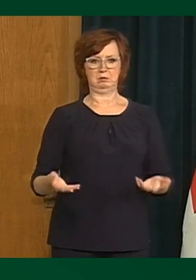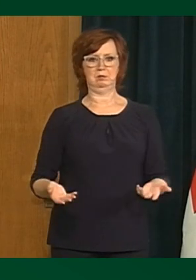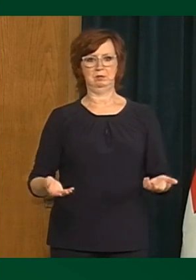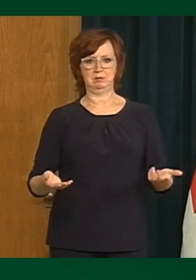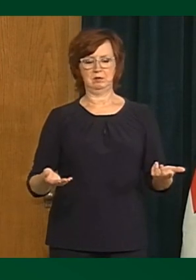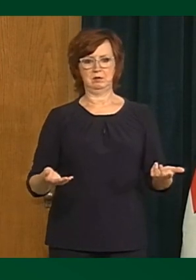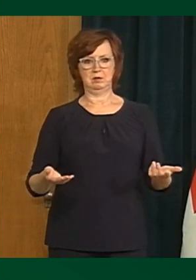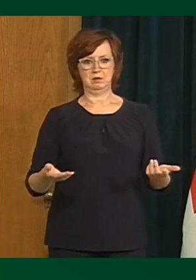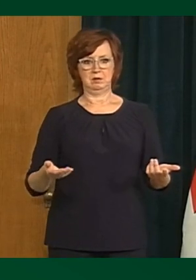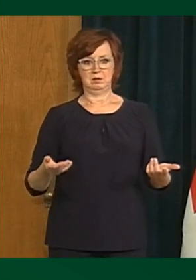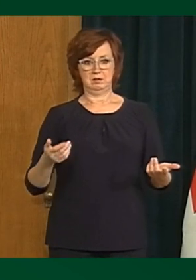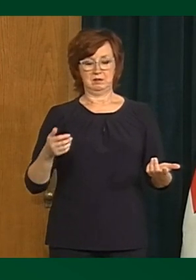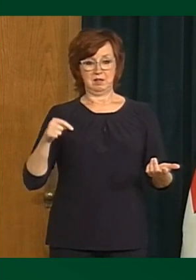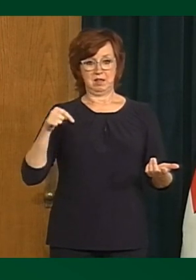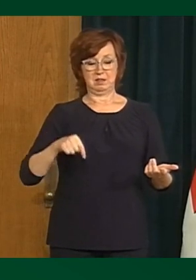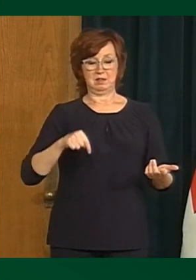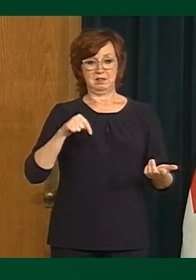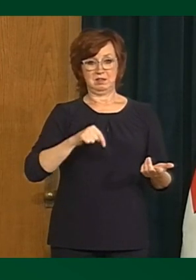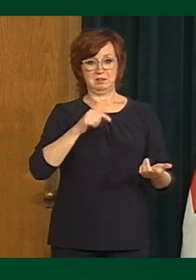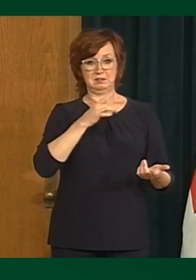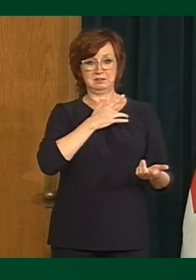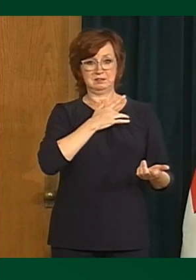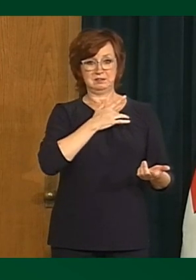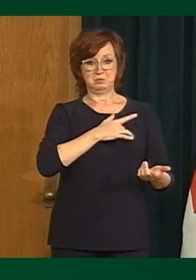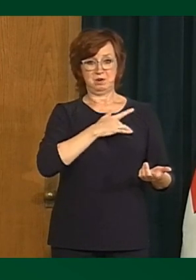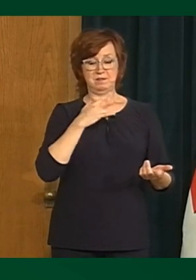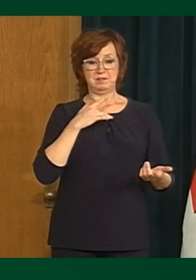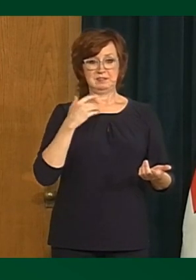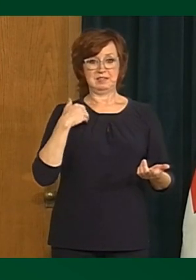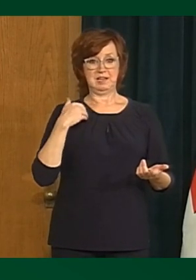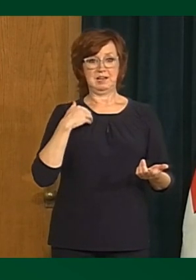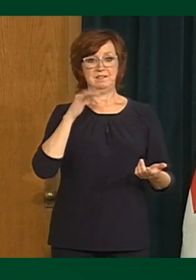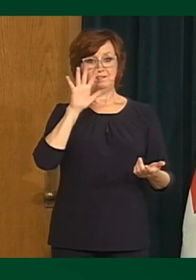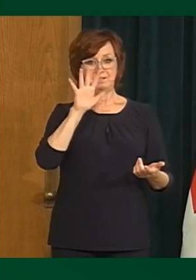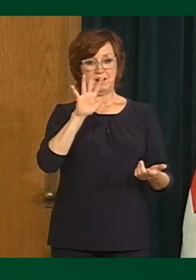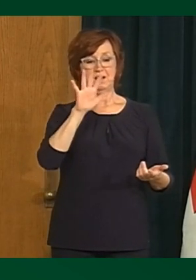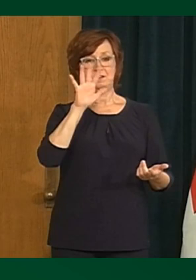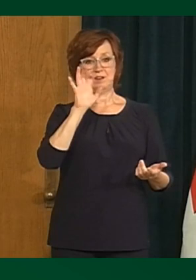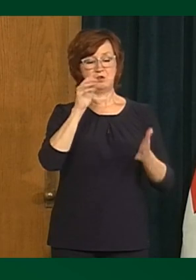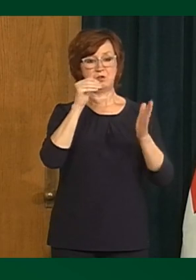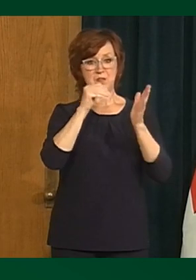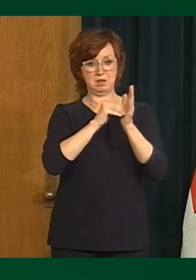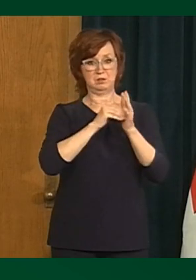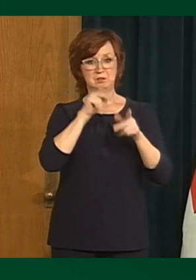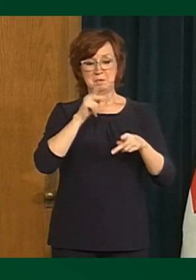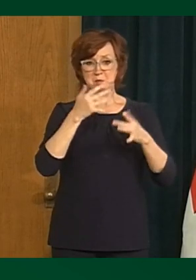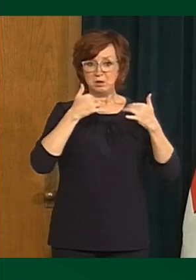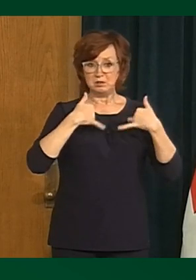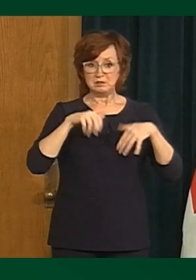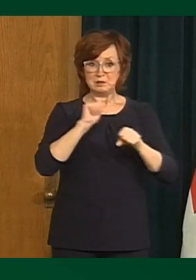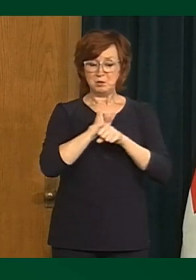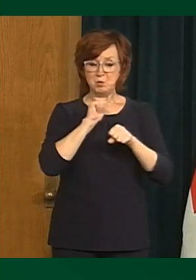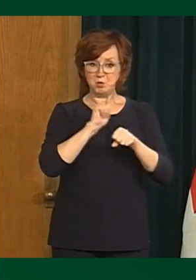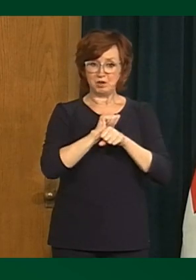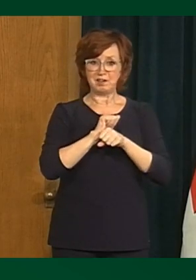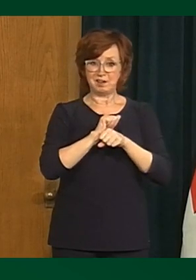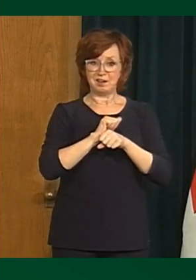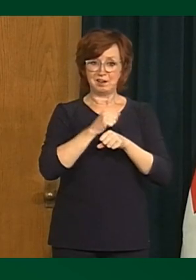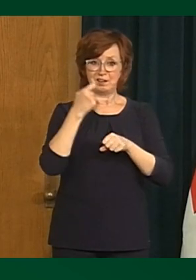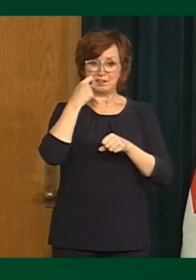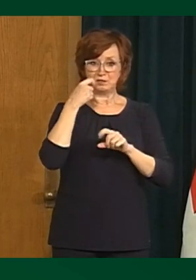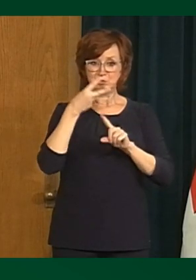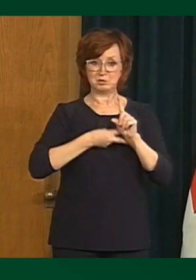province that have been working throughout this pandemic. But we have continued to flatten the curve and to really drive